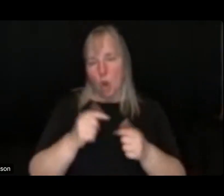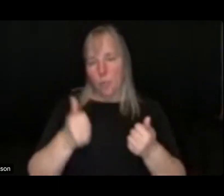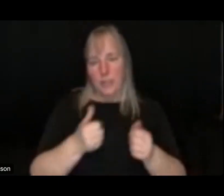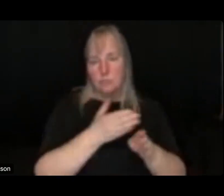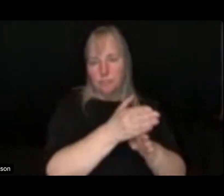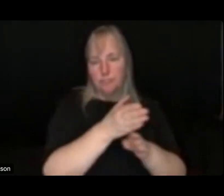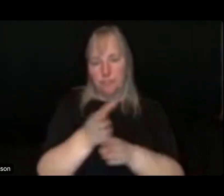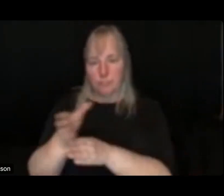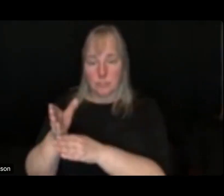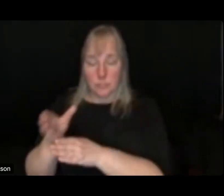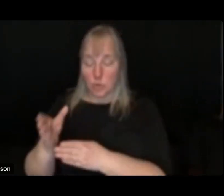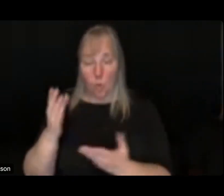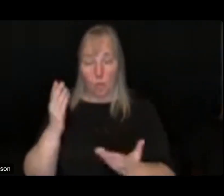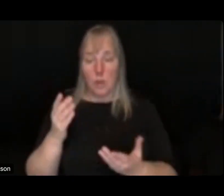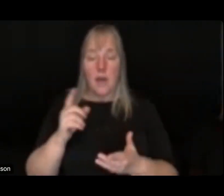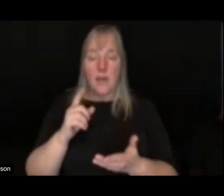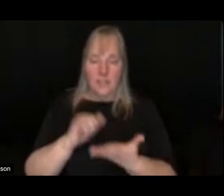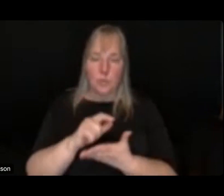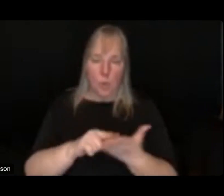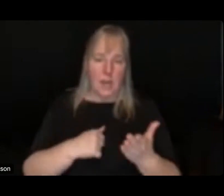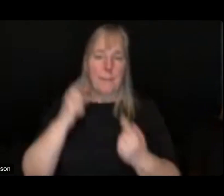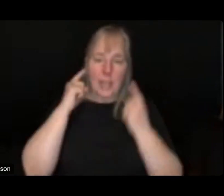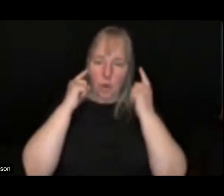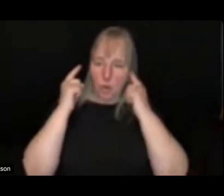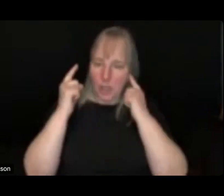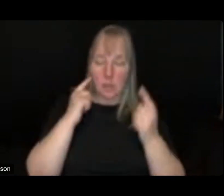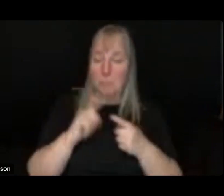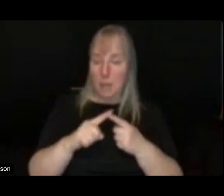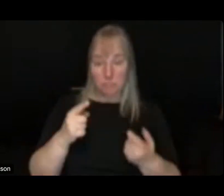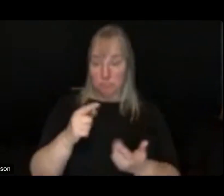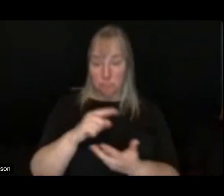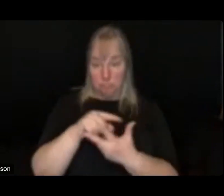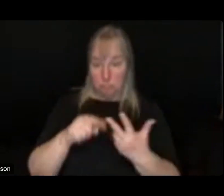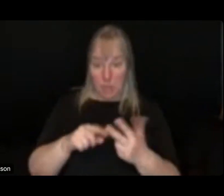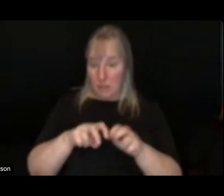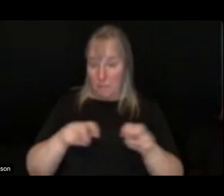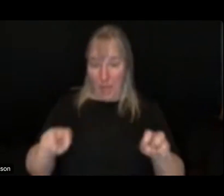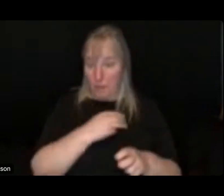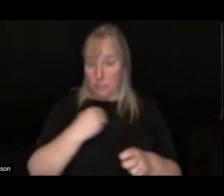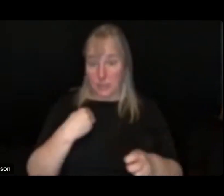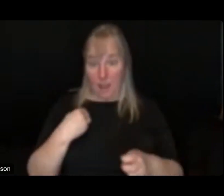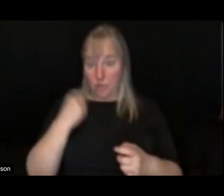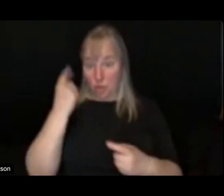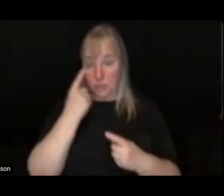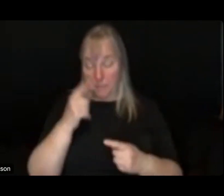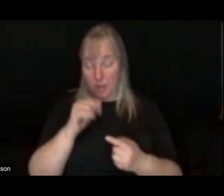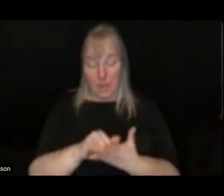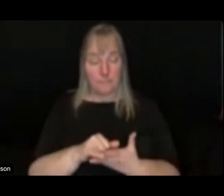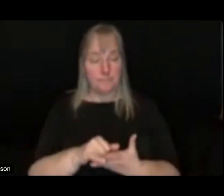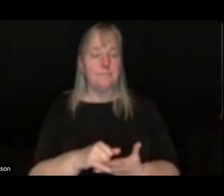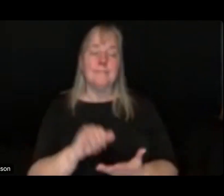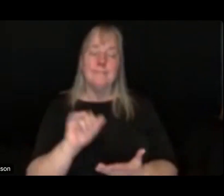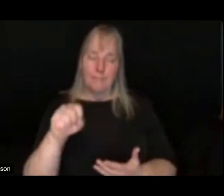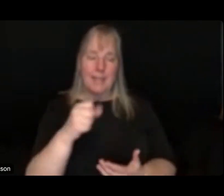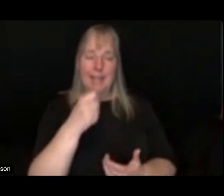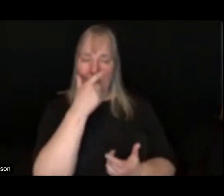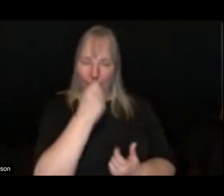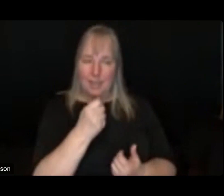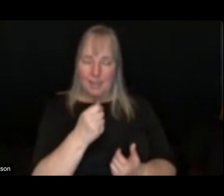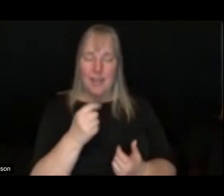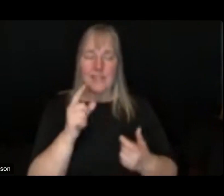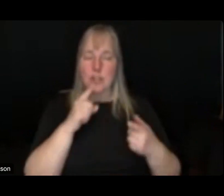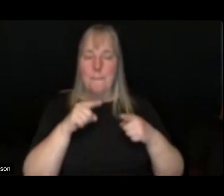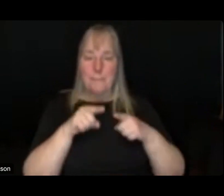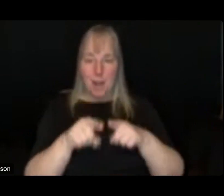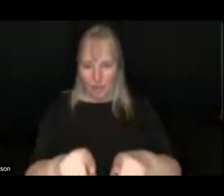or Christy or Laura has any other thoughts on that. Yeah, interestingly enough, there's a parallel to this, I think. If you go